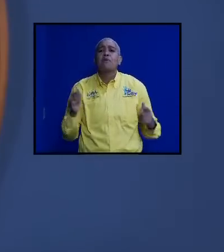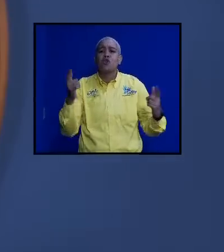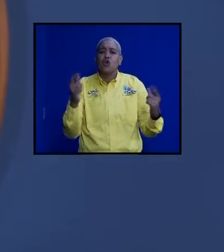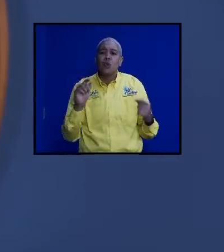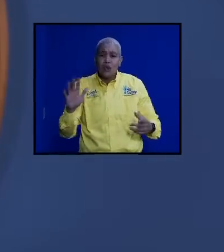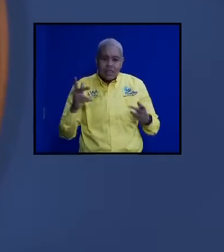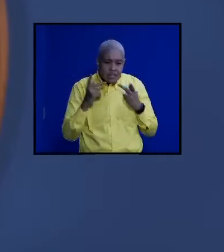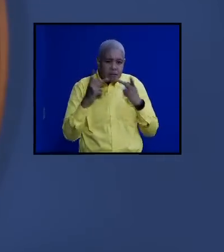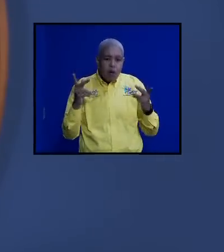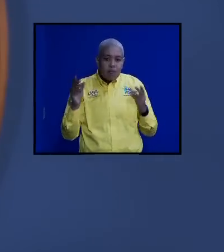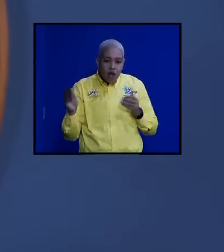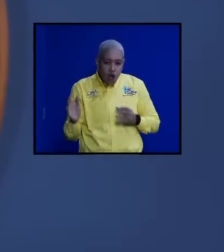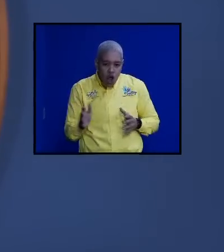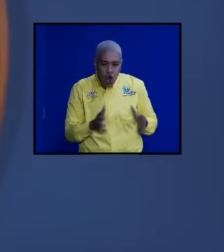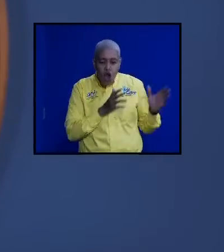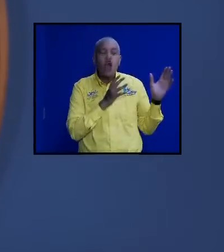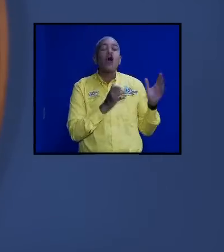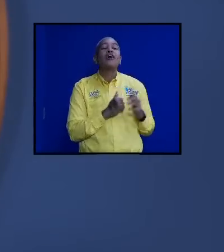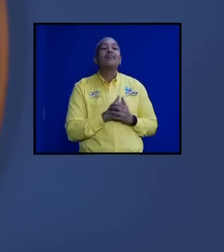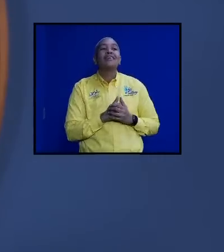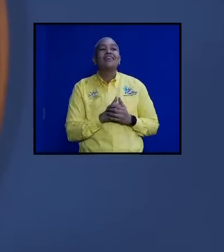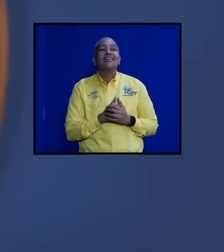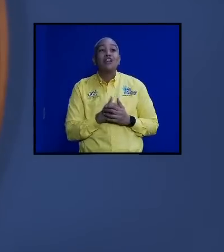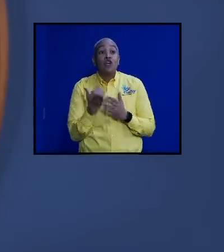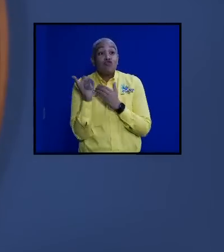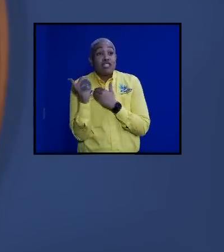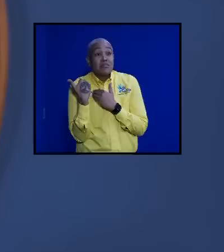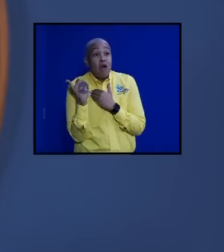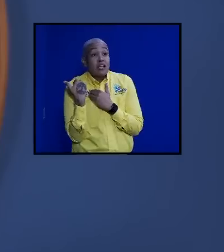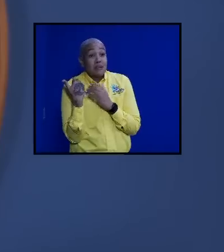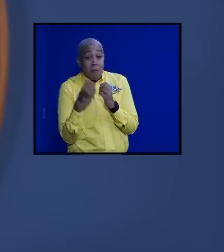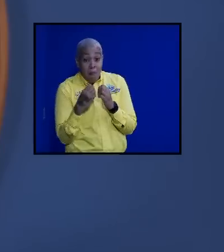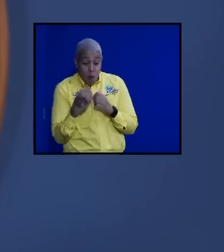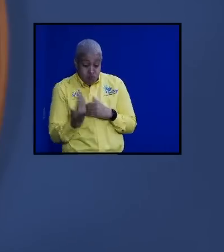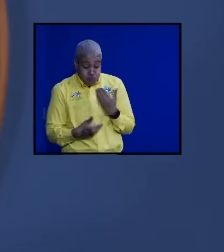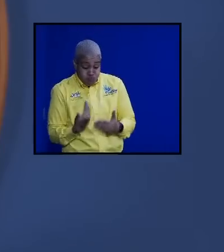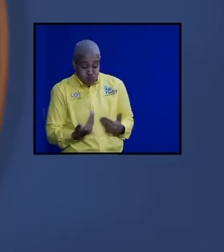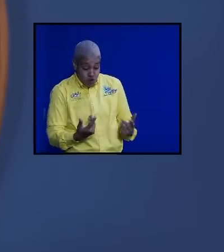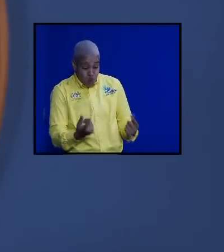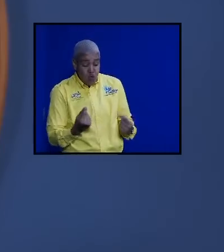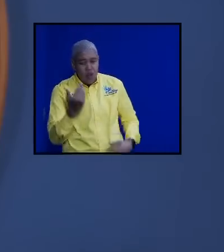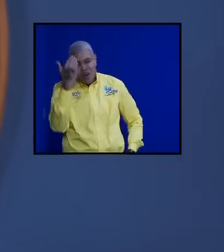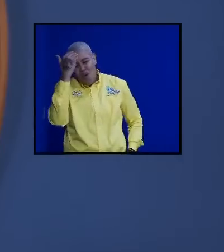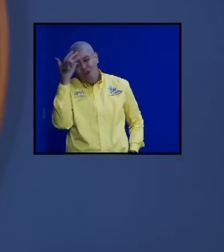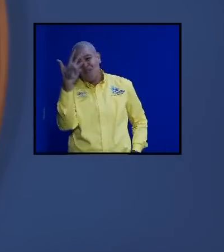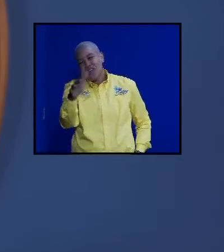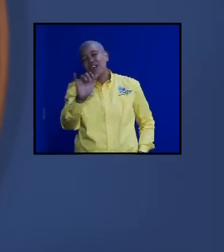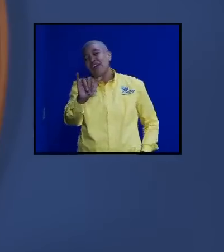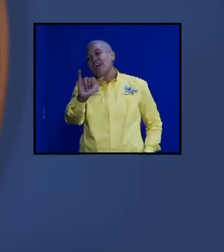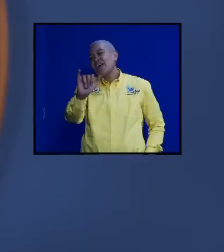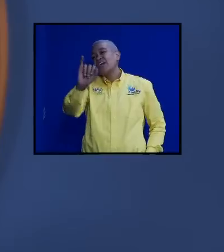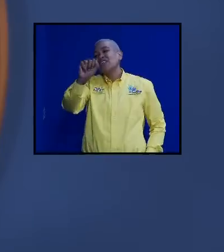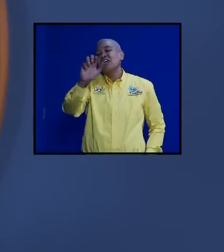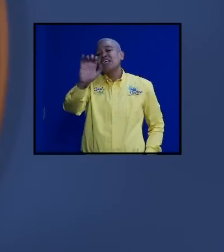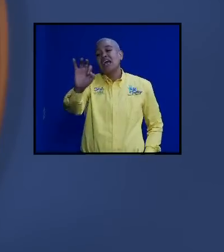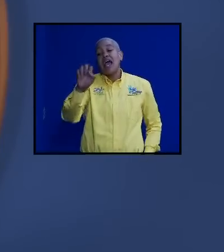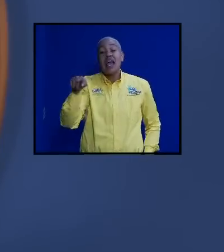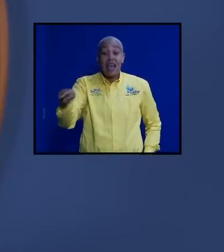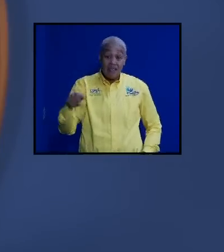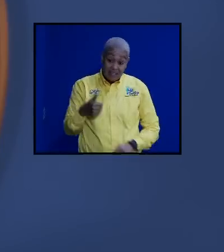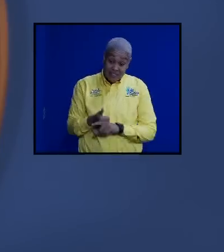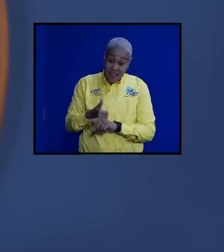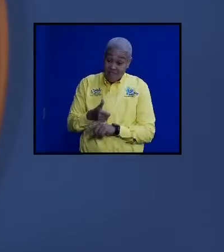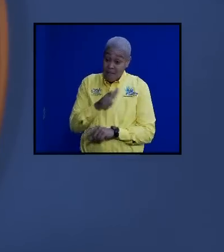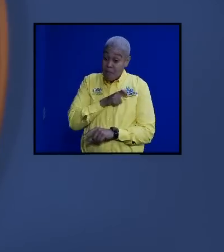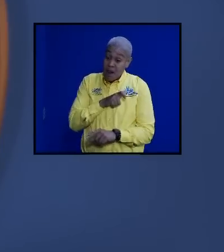its public order duties far more effectively, knowing that the JCF was